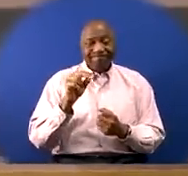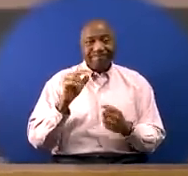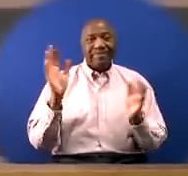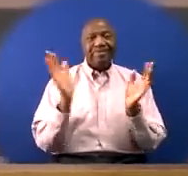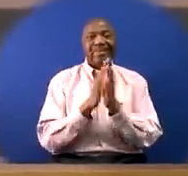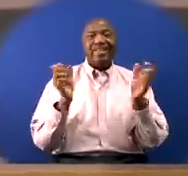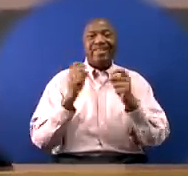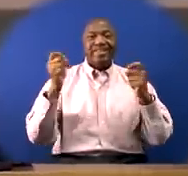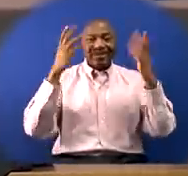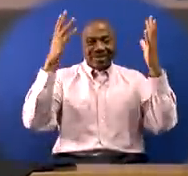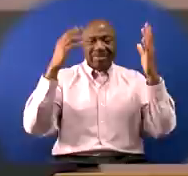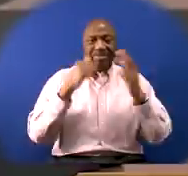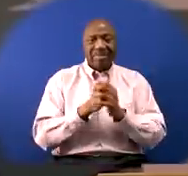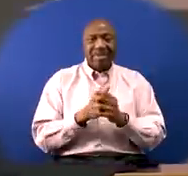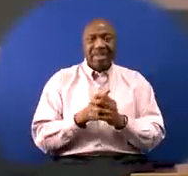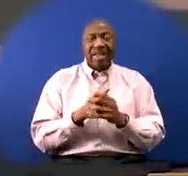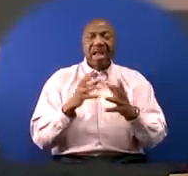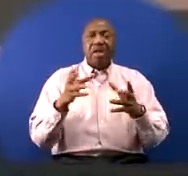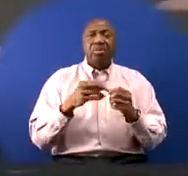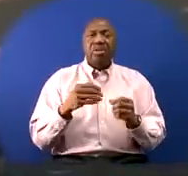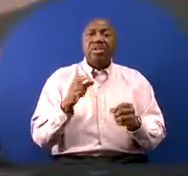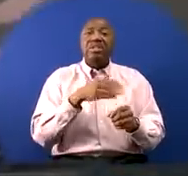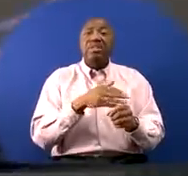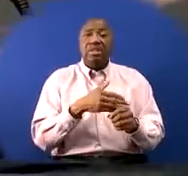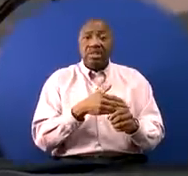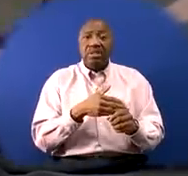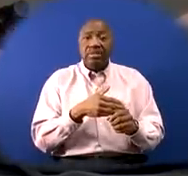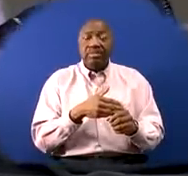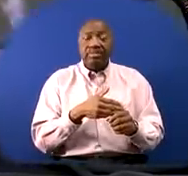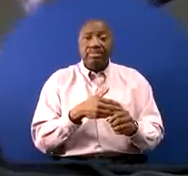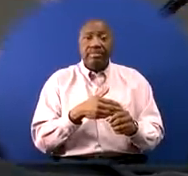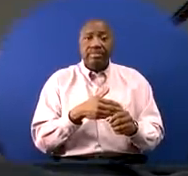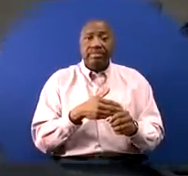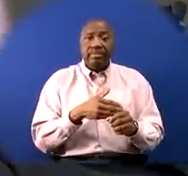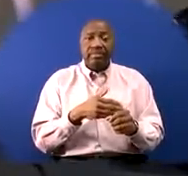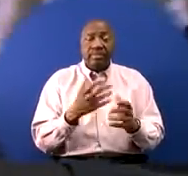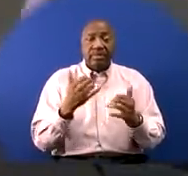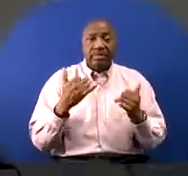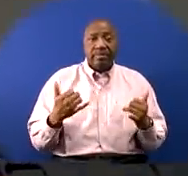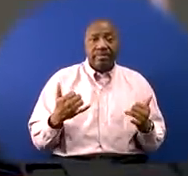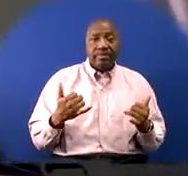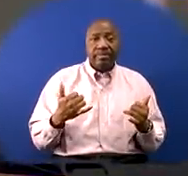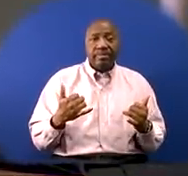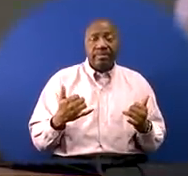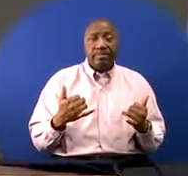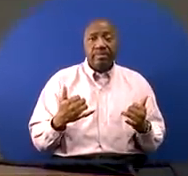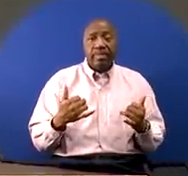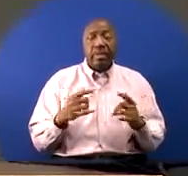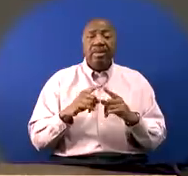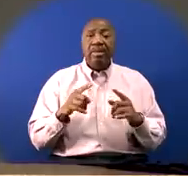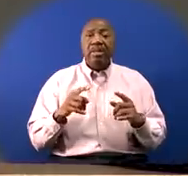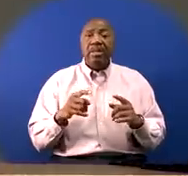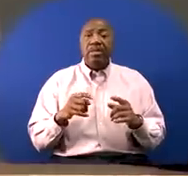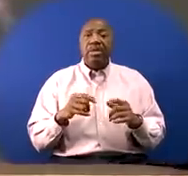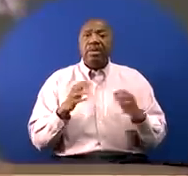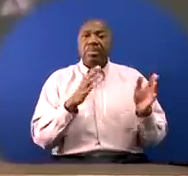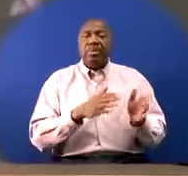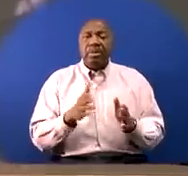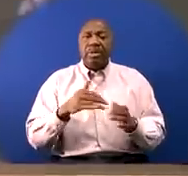Hallelujah. I want us to sing that. Get ready for that. I want us to sing that today. And as we prepare to sing